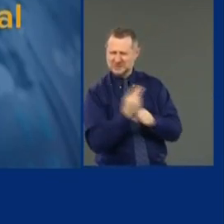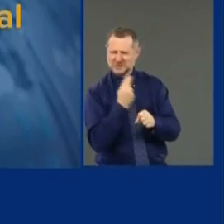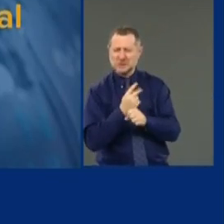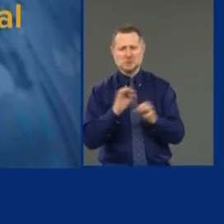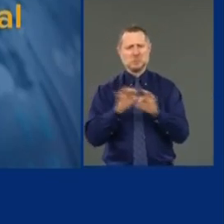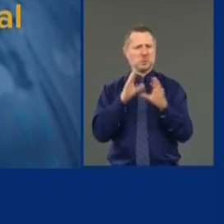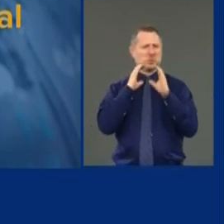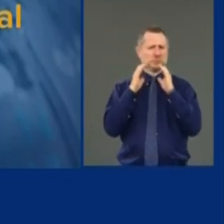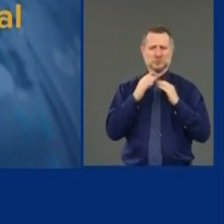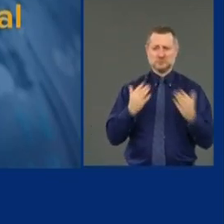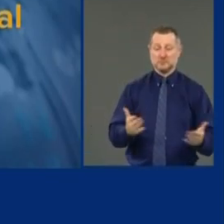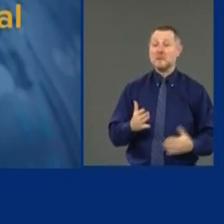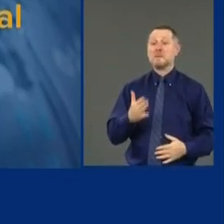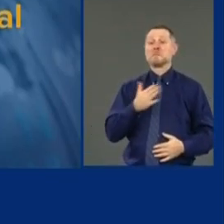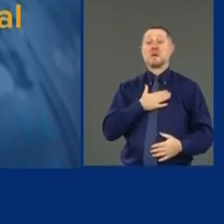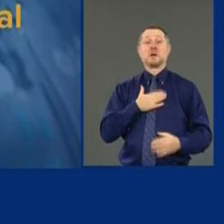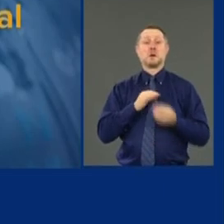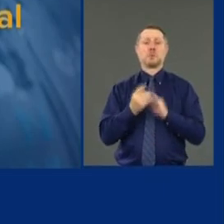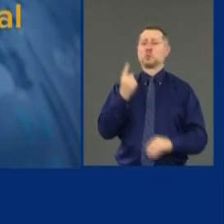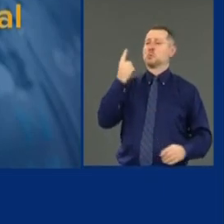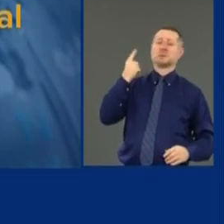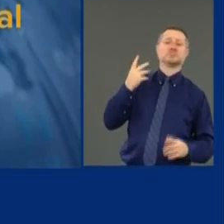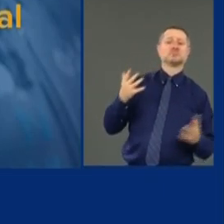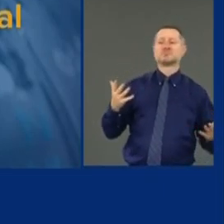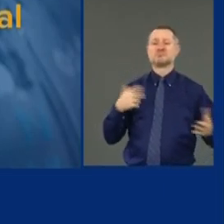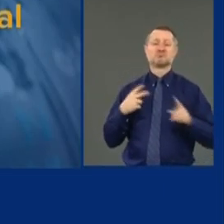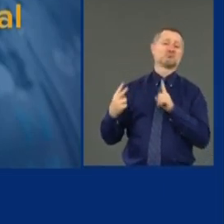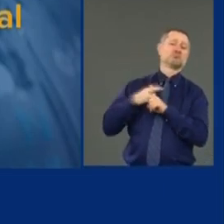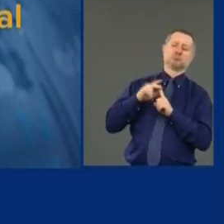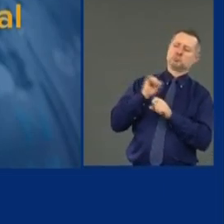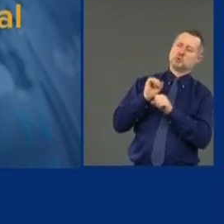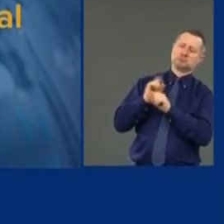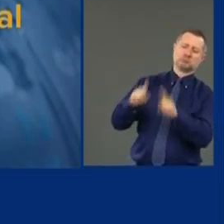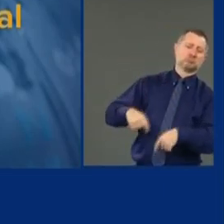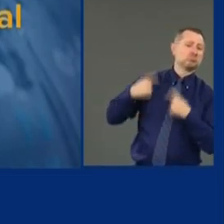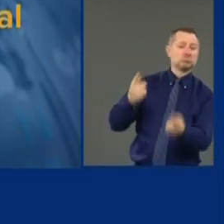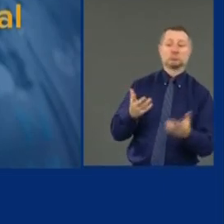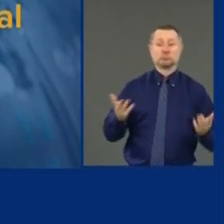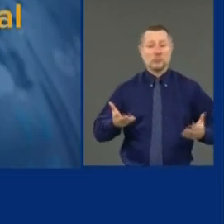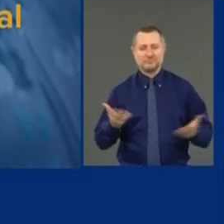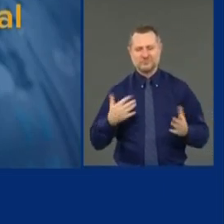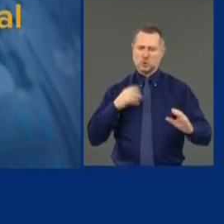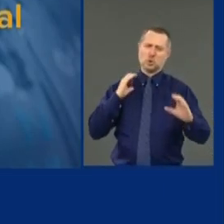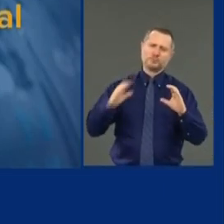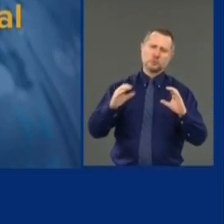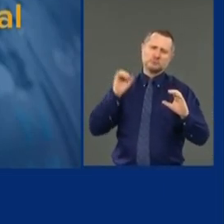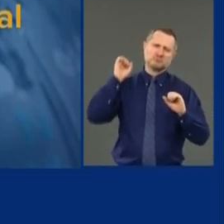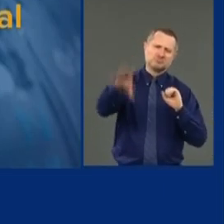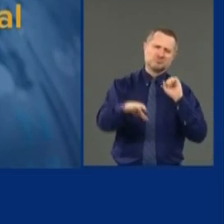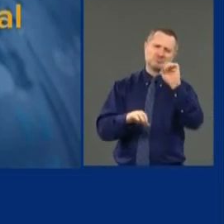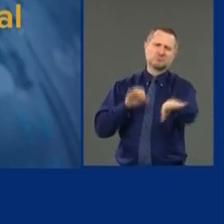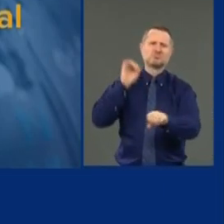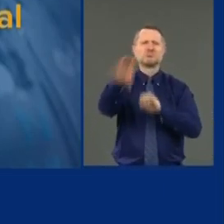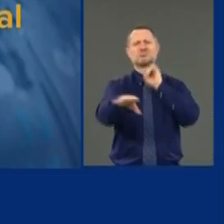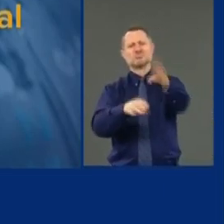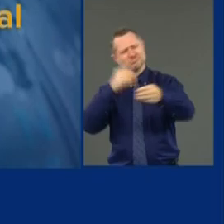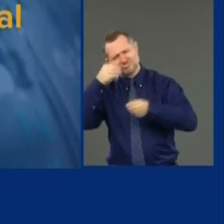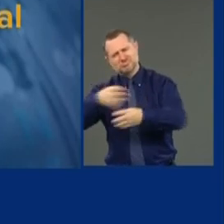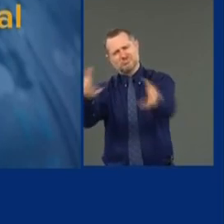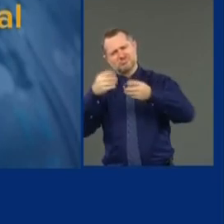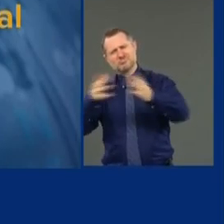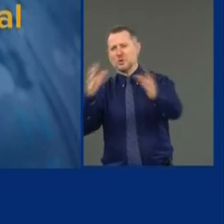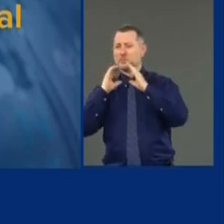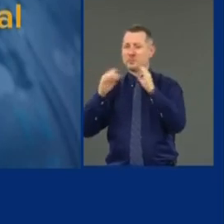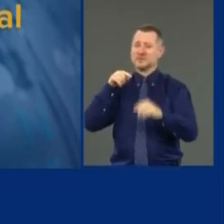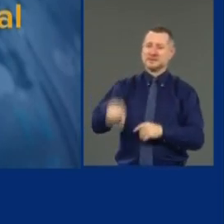my main job all through this has been communications. This was not a task